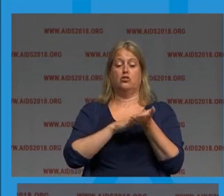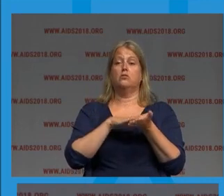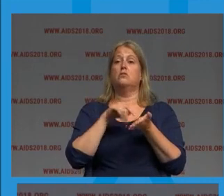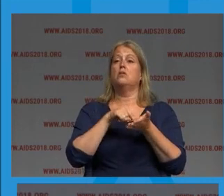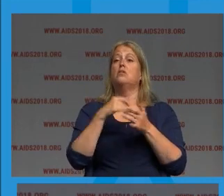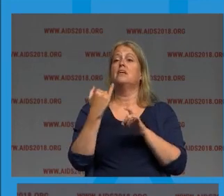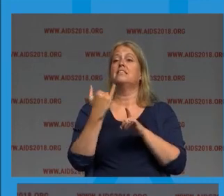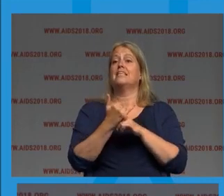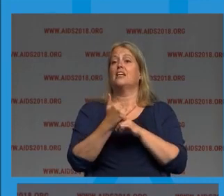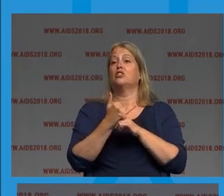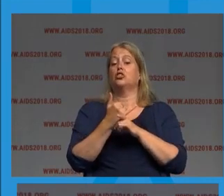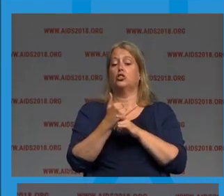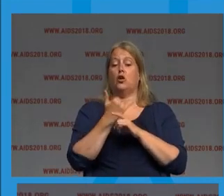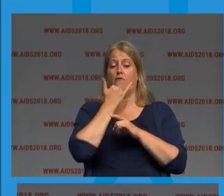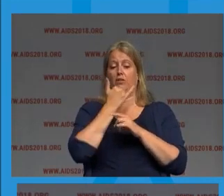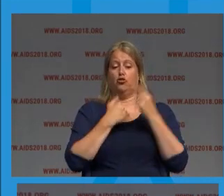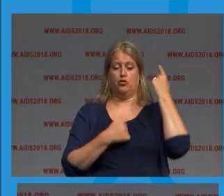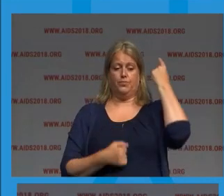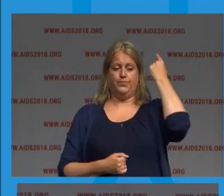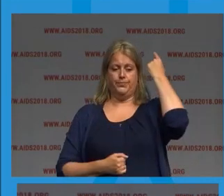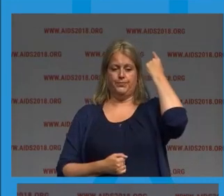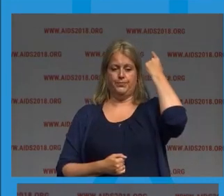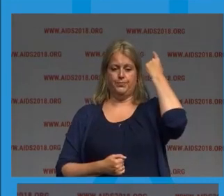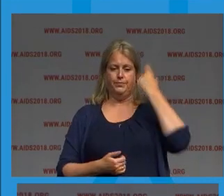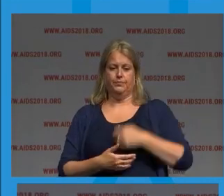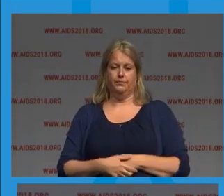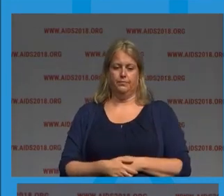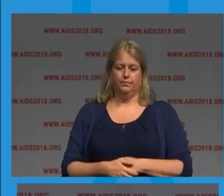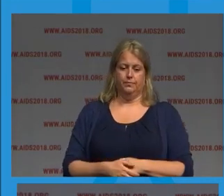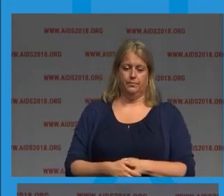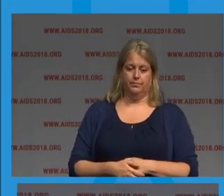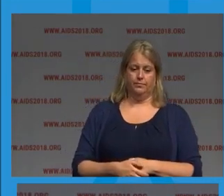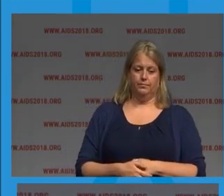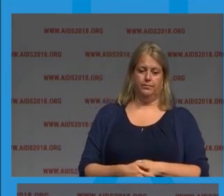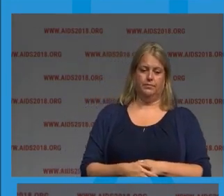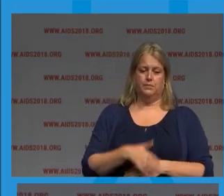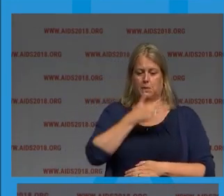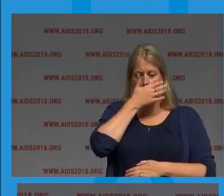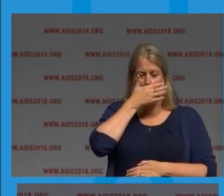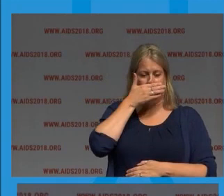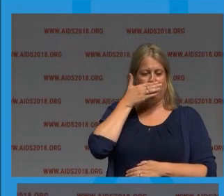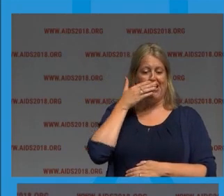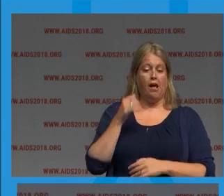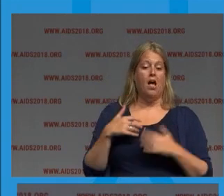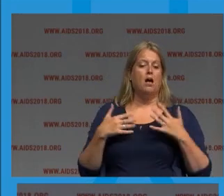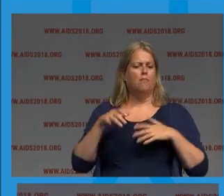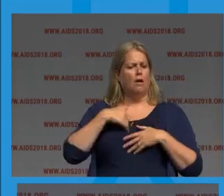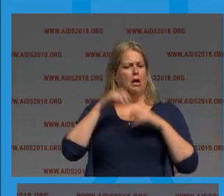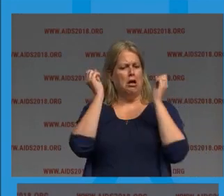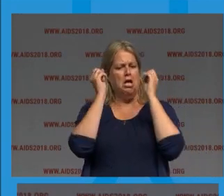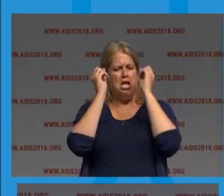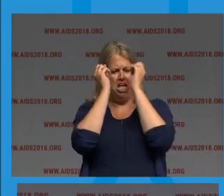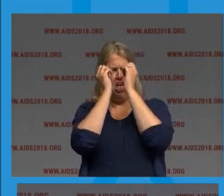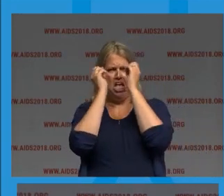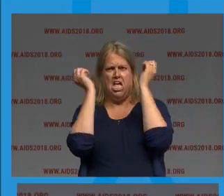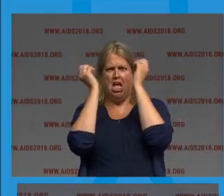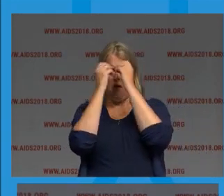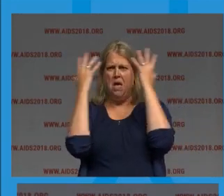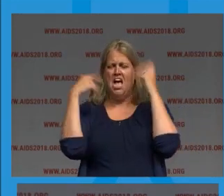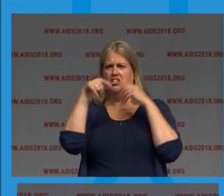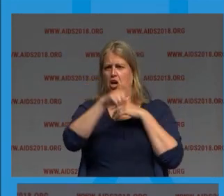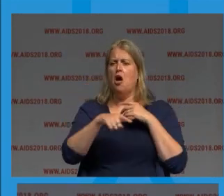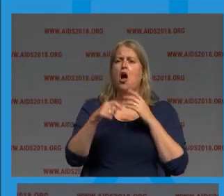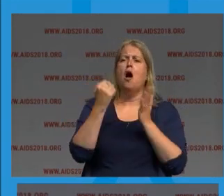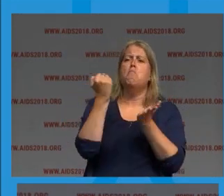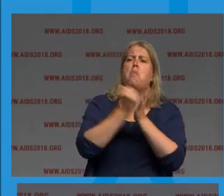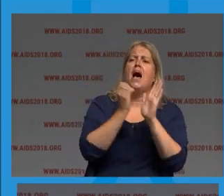I have a picture here. So can you imagine, whether it be your passport or whether it be your driver's license or